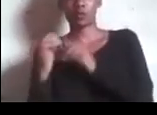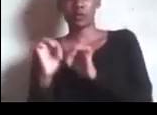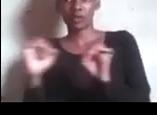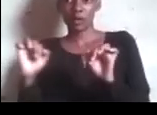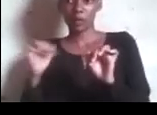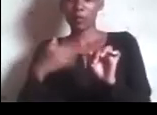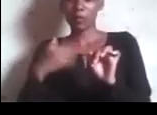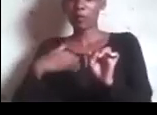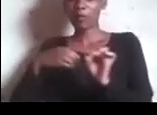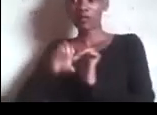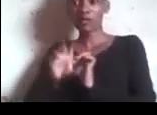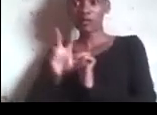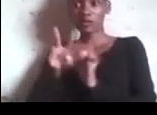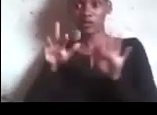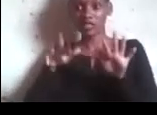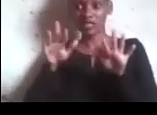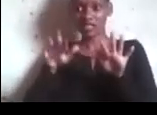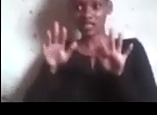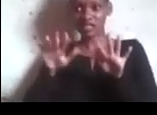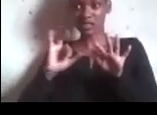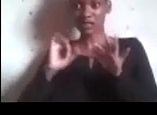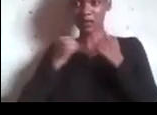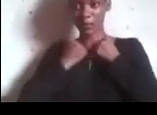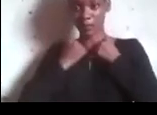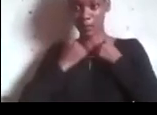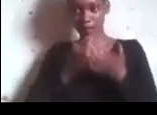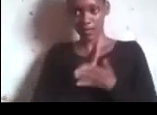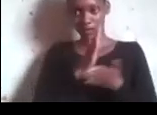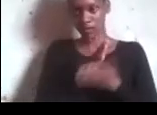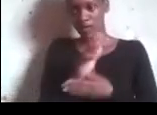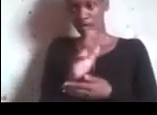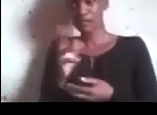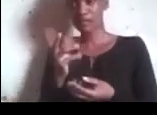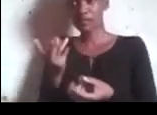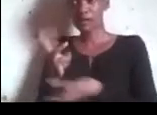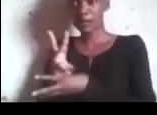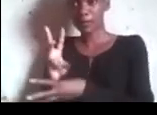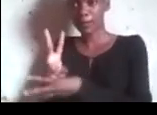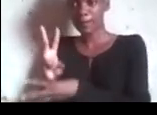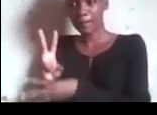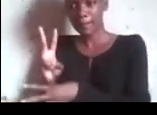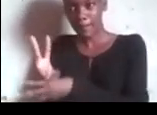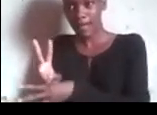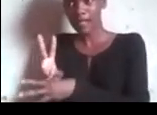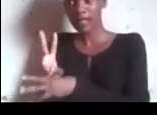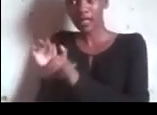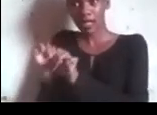19 deals with parental rights and responsibilities of mothers. And then Section